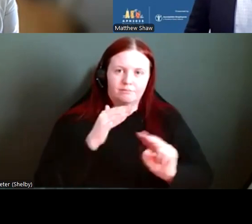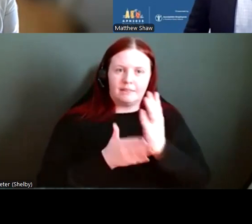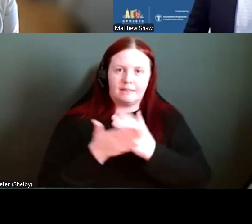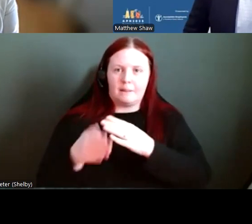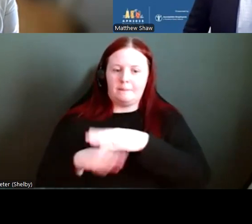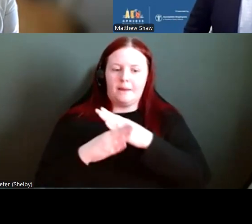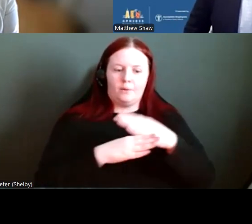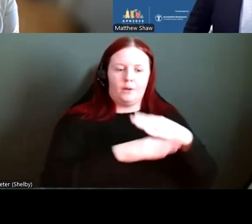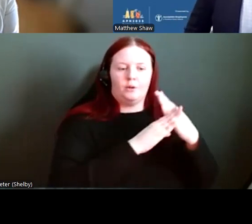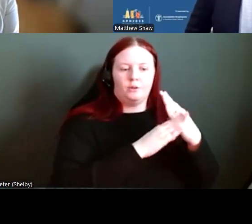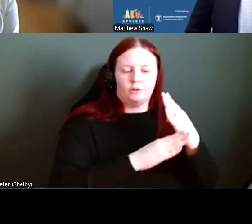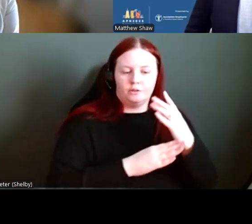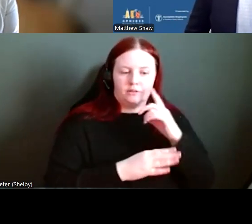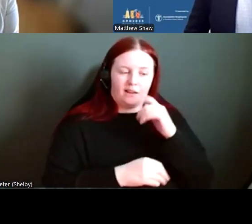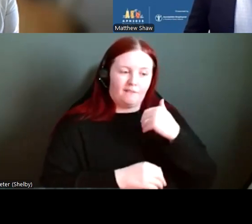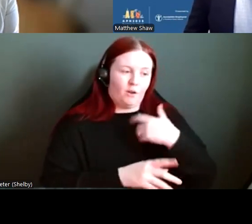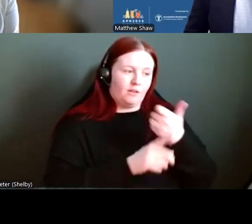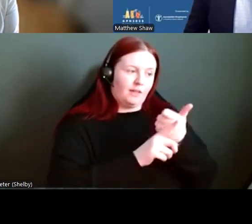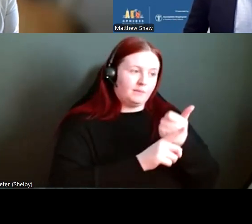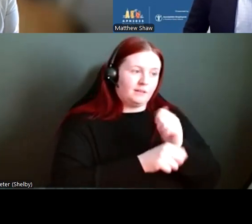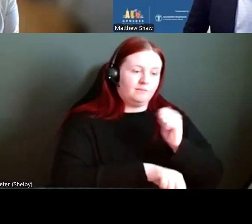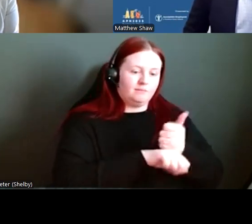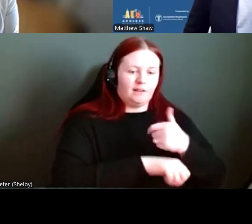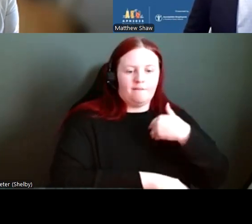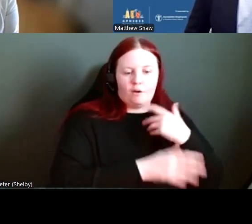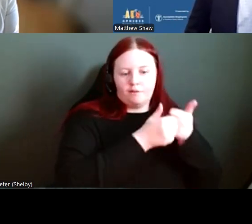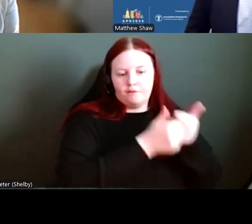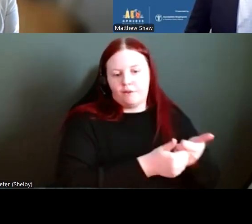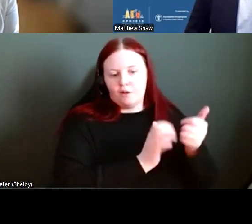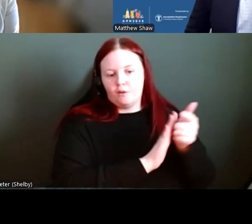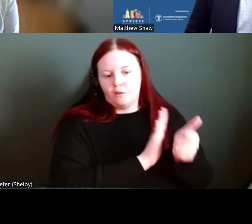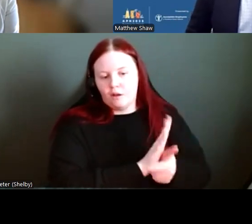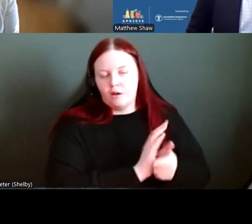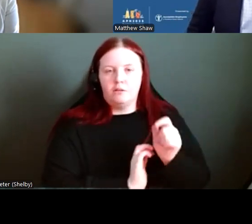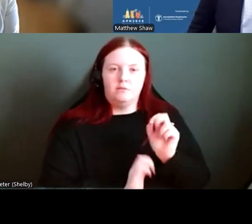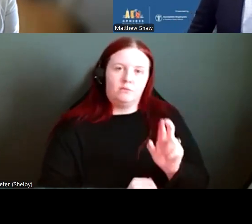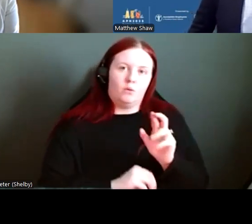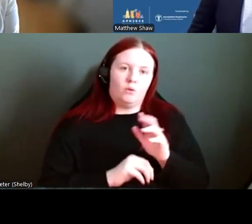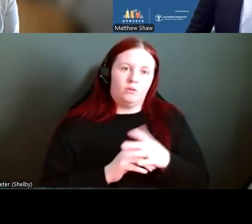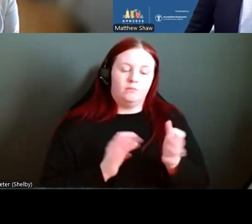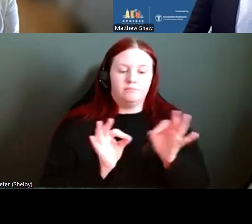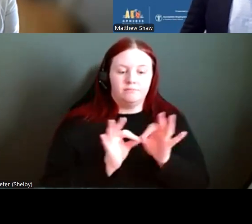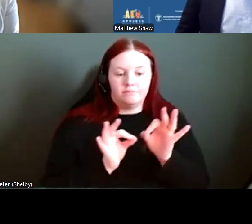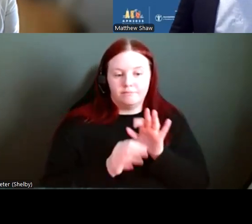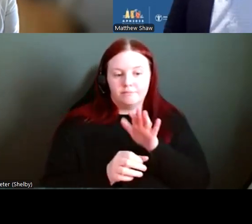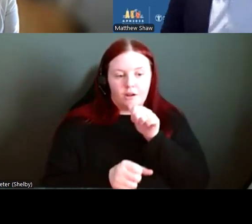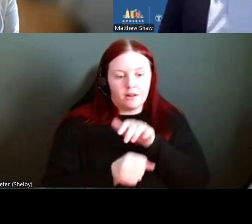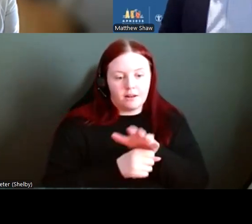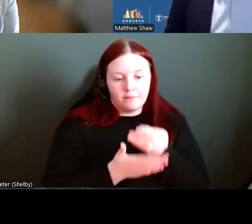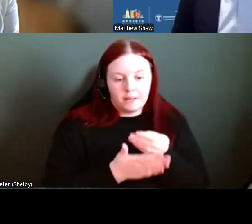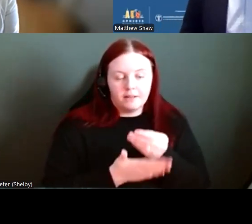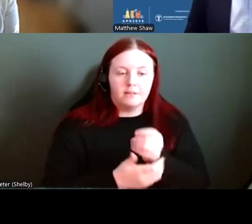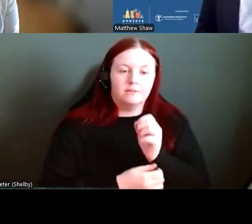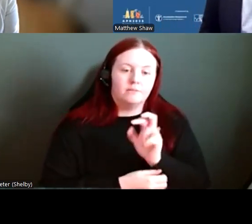this is a compliance obligation, that this is a cost and a liability rather than